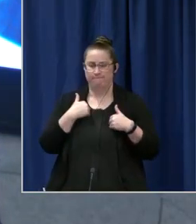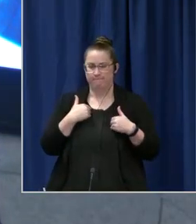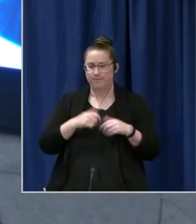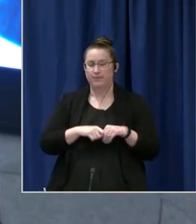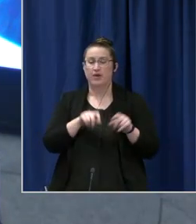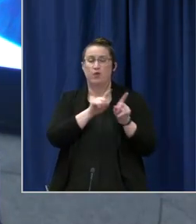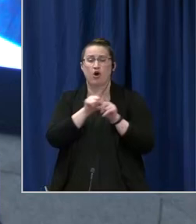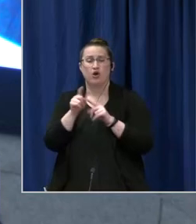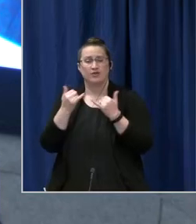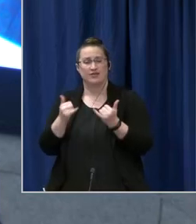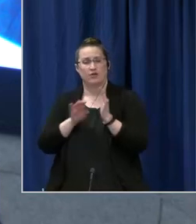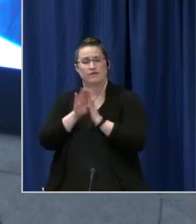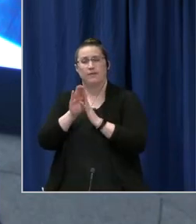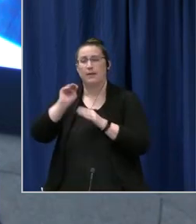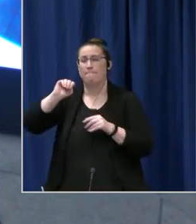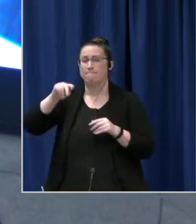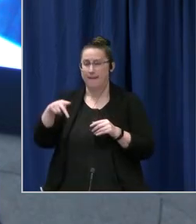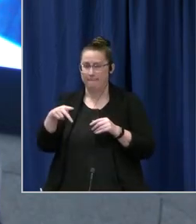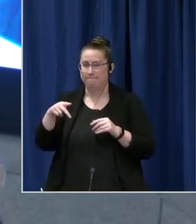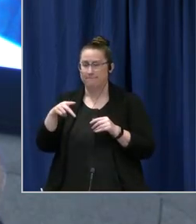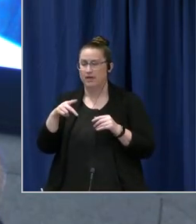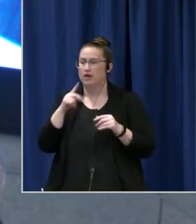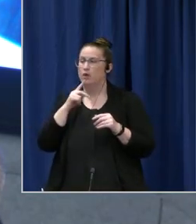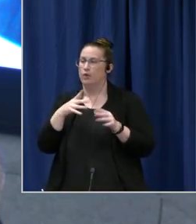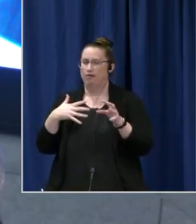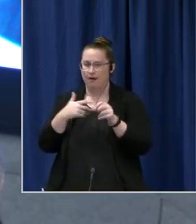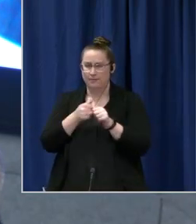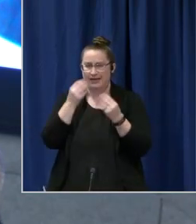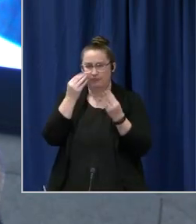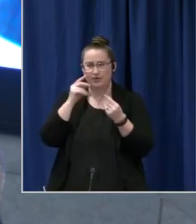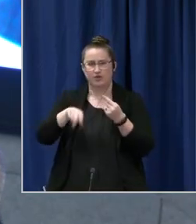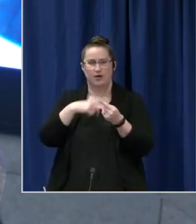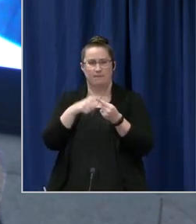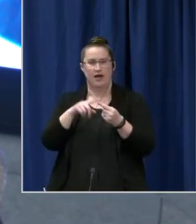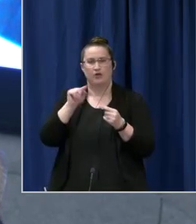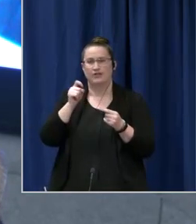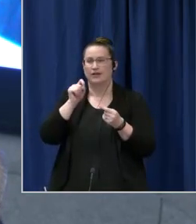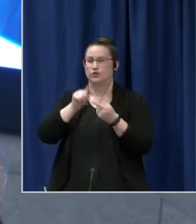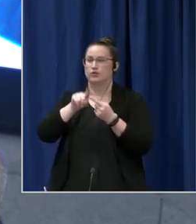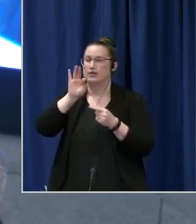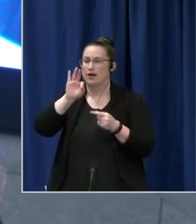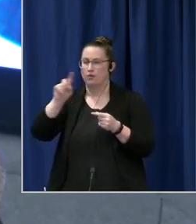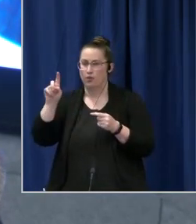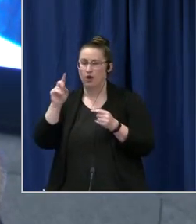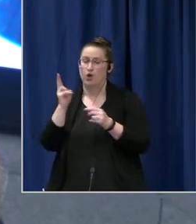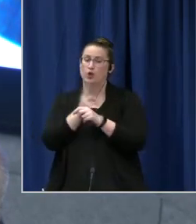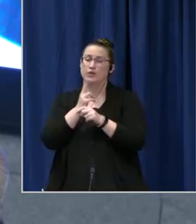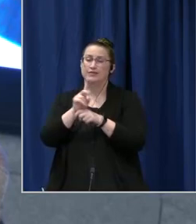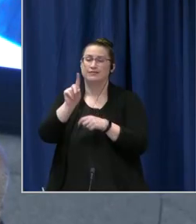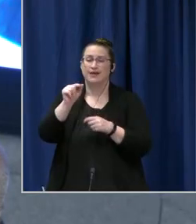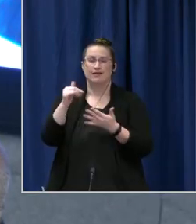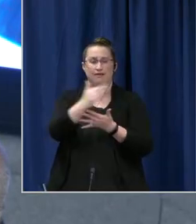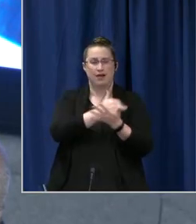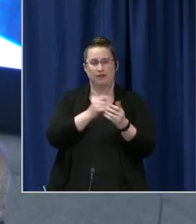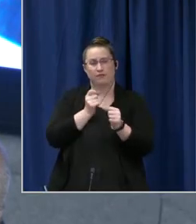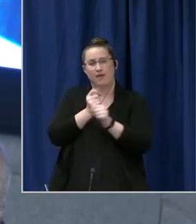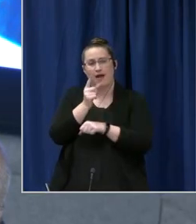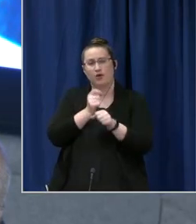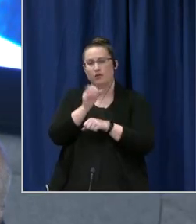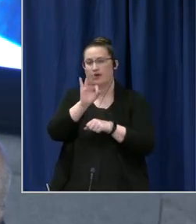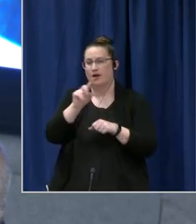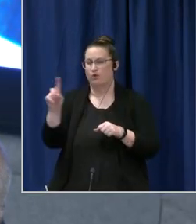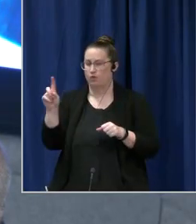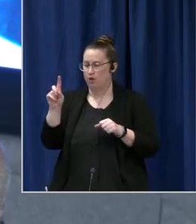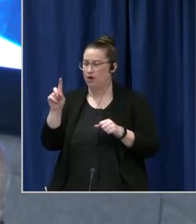developing a map that shows the relative uptake of text to 911 at a state level using data collected from the annual 911 fee